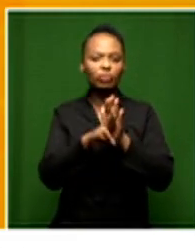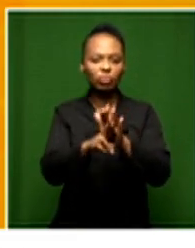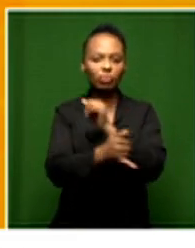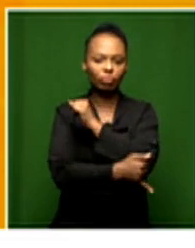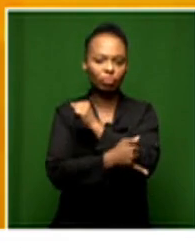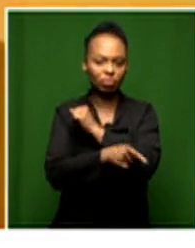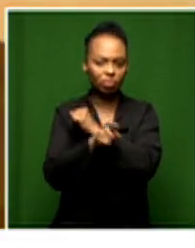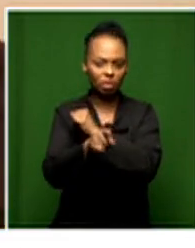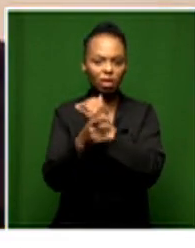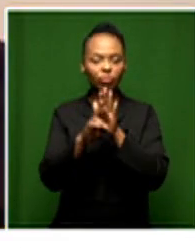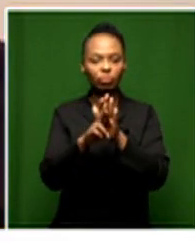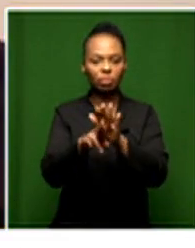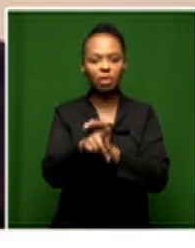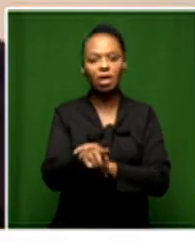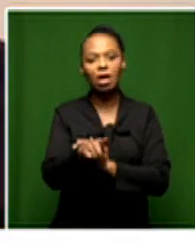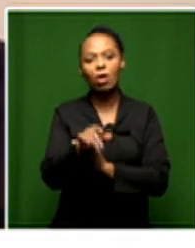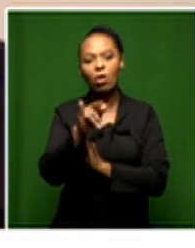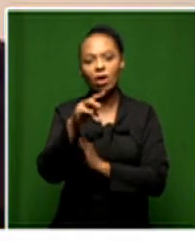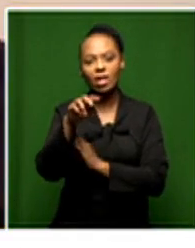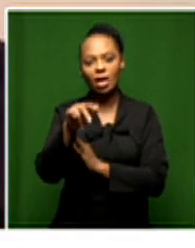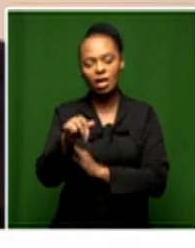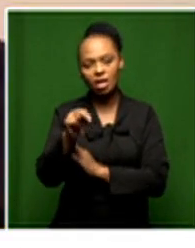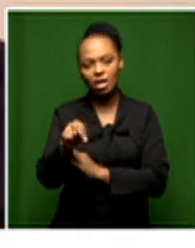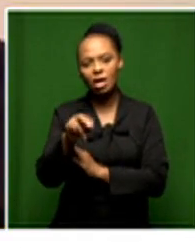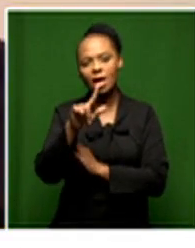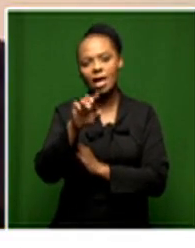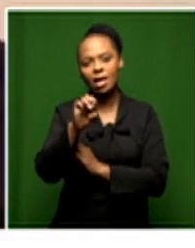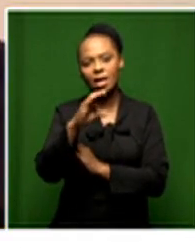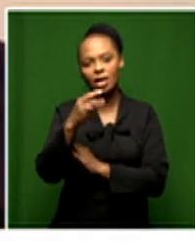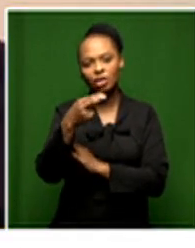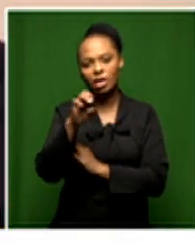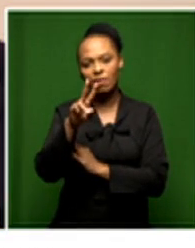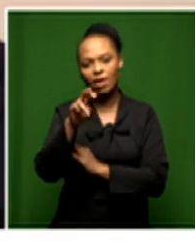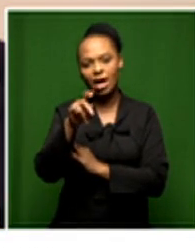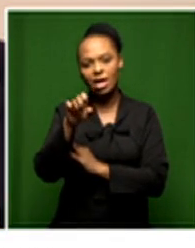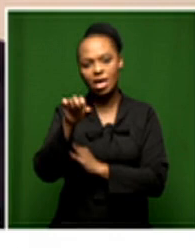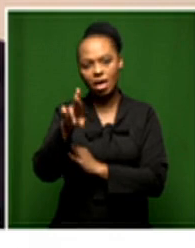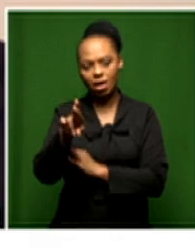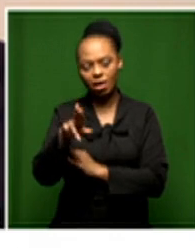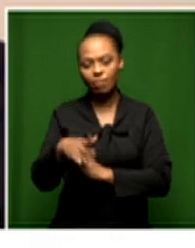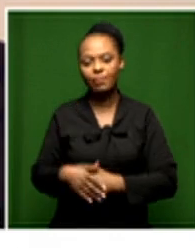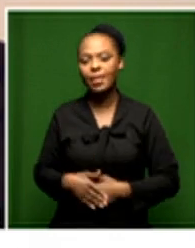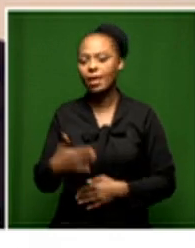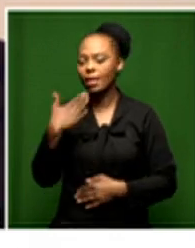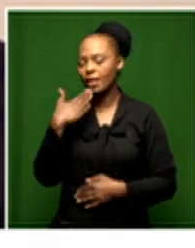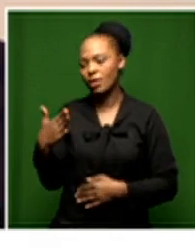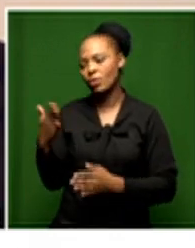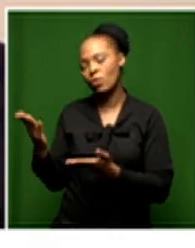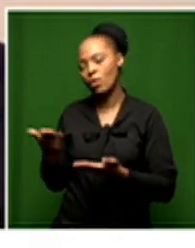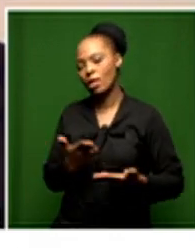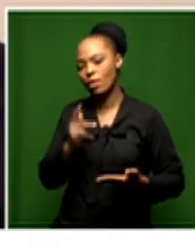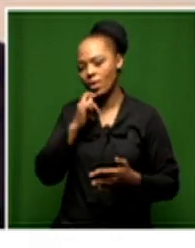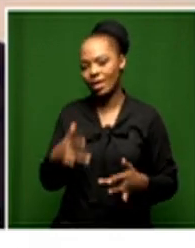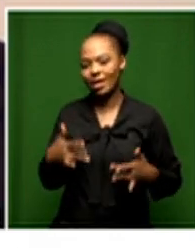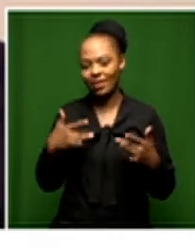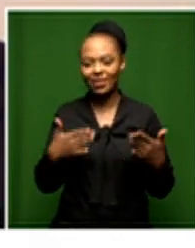South Africa, Aurélien Lechevallier. Thanks so much for your time, Ambassador. Welcome to Morning Live. Thank you very much. It's great to be back